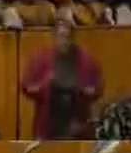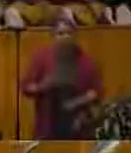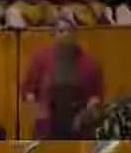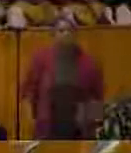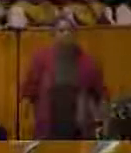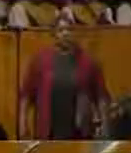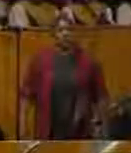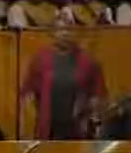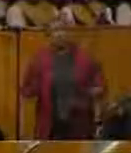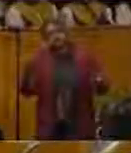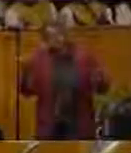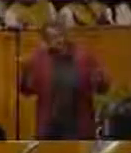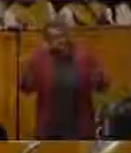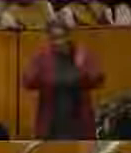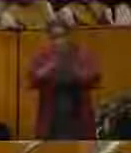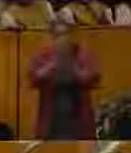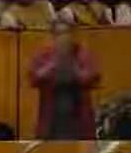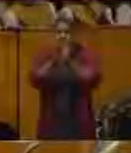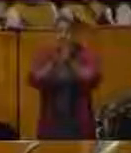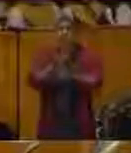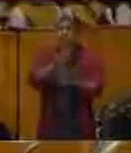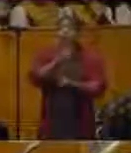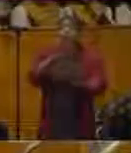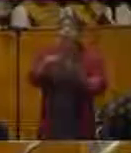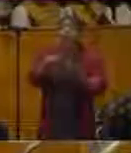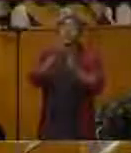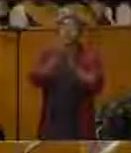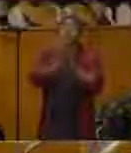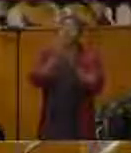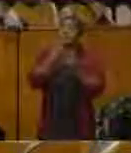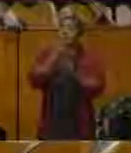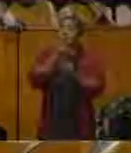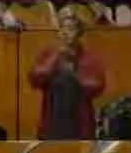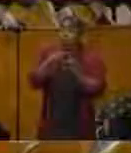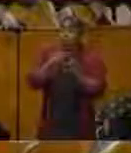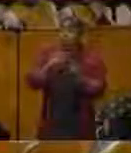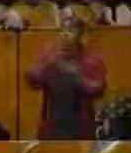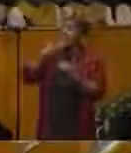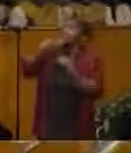The Bible says that when I'm thankful,